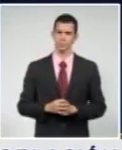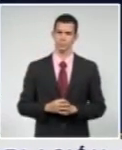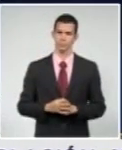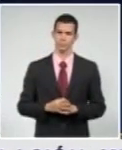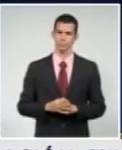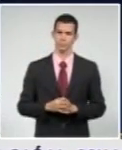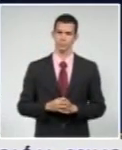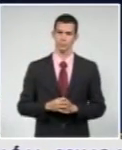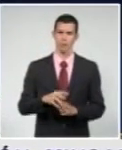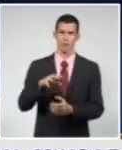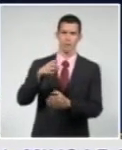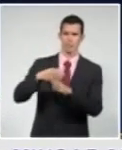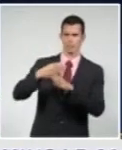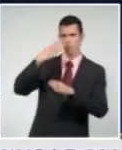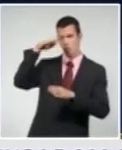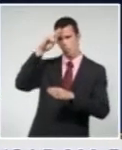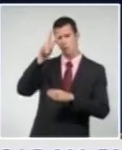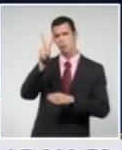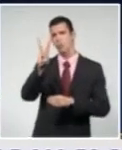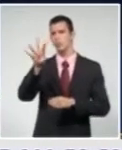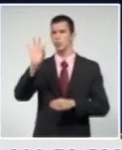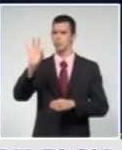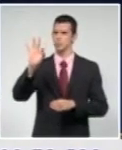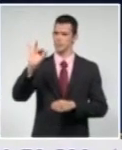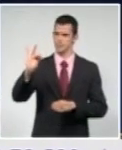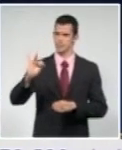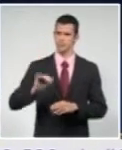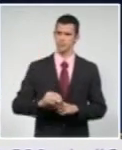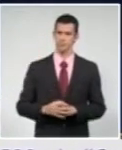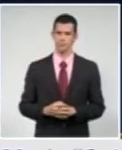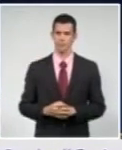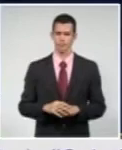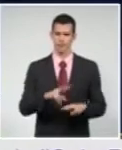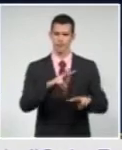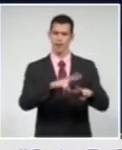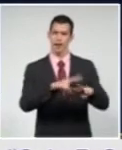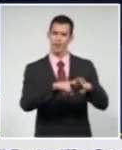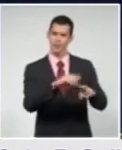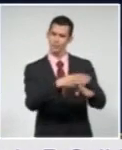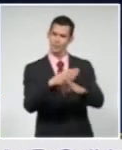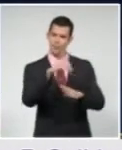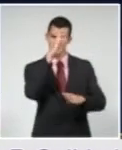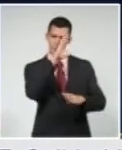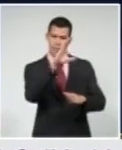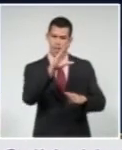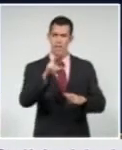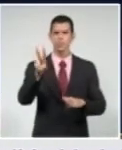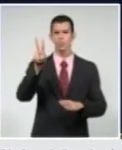784 in Villa Clara's Hygiene, Epidemiology and Microbiology Center,